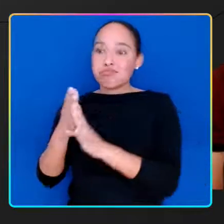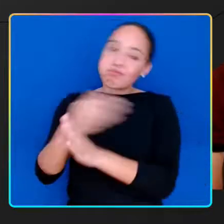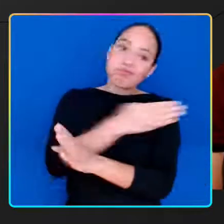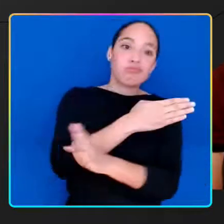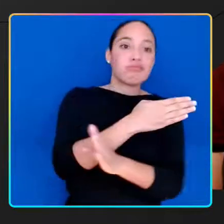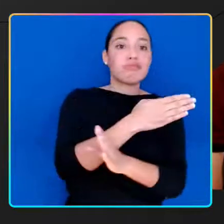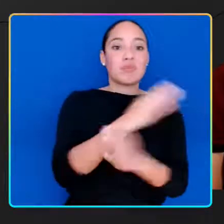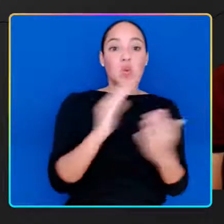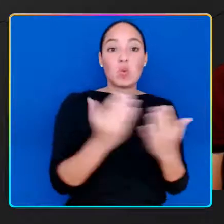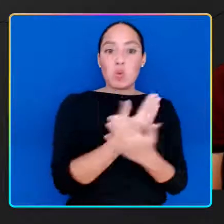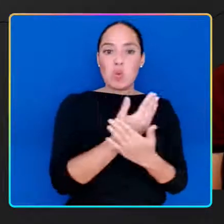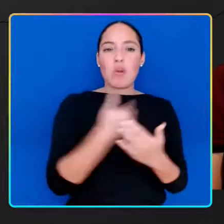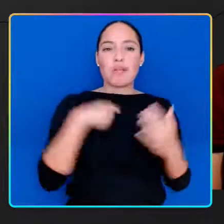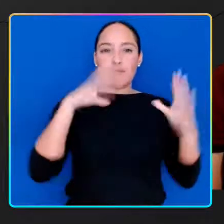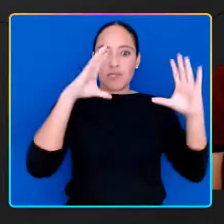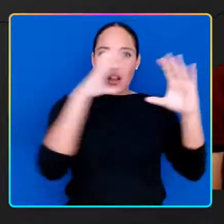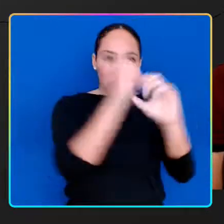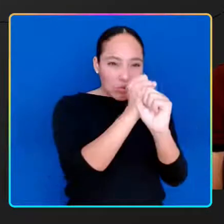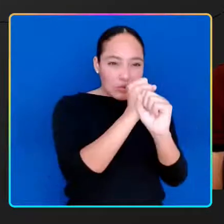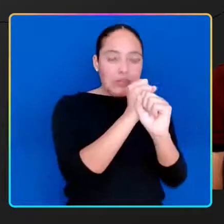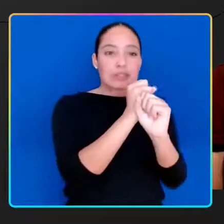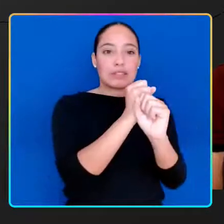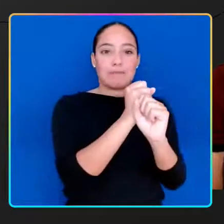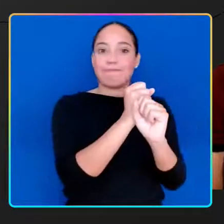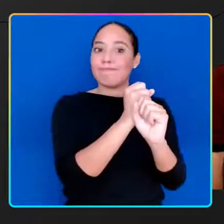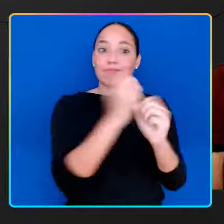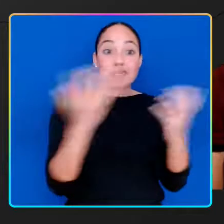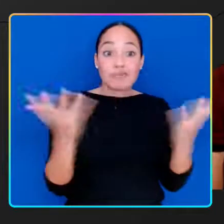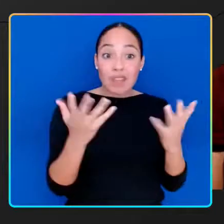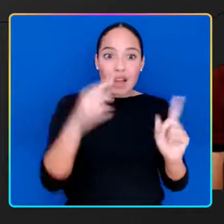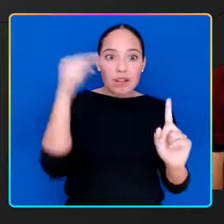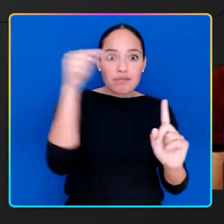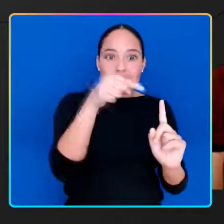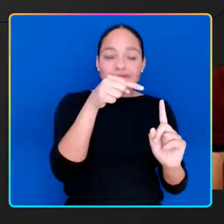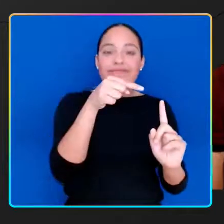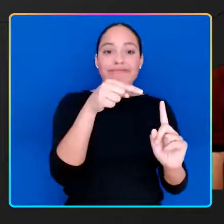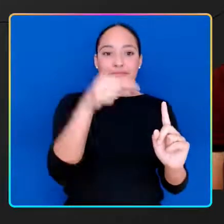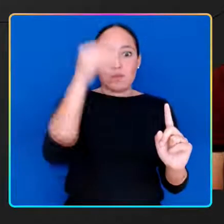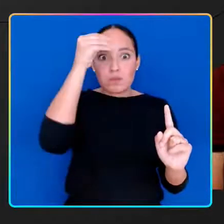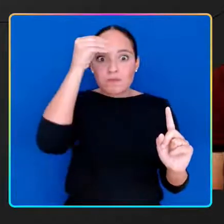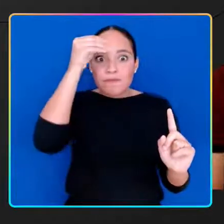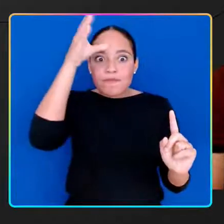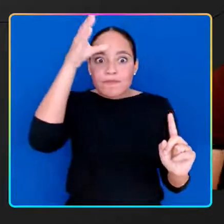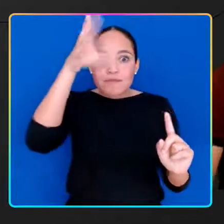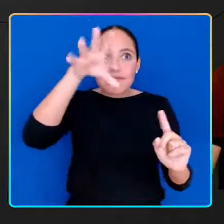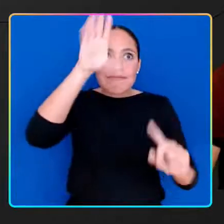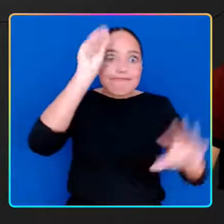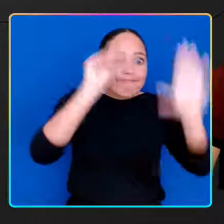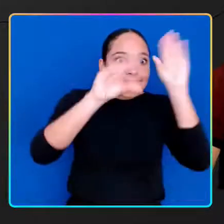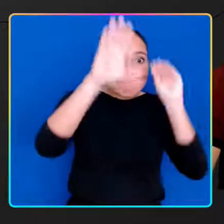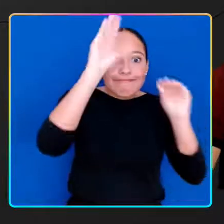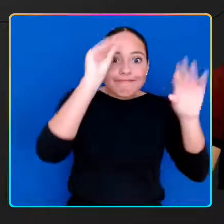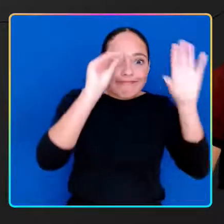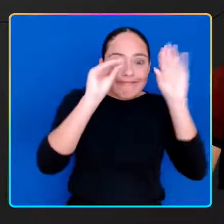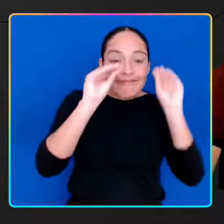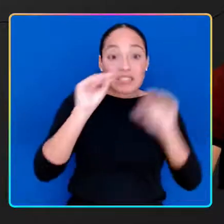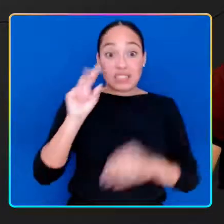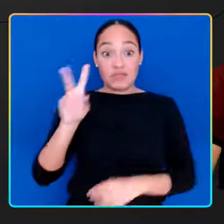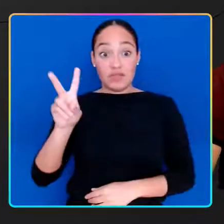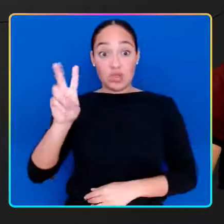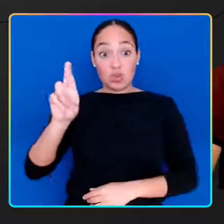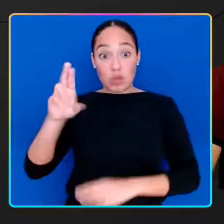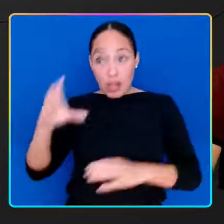of my thirst of knowledge. I spent from mixed reality, virtual reality, Unity 3D